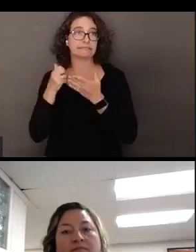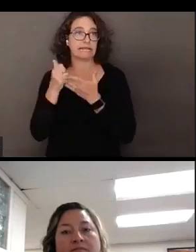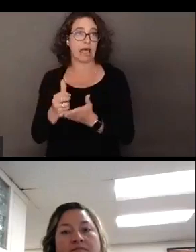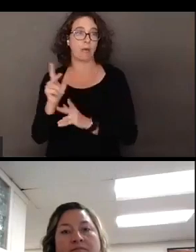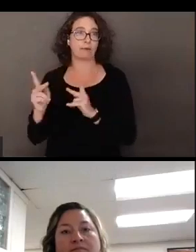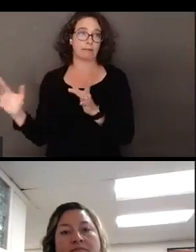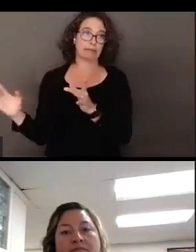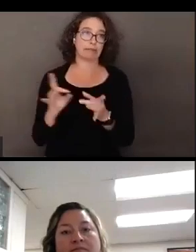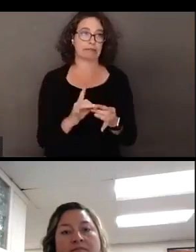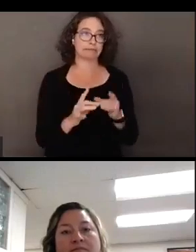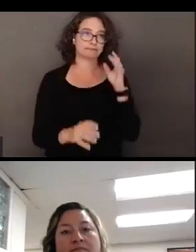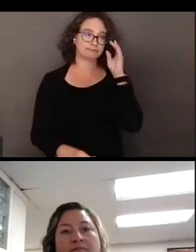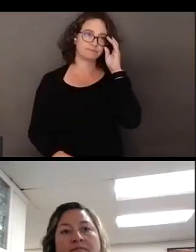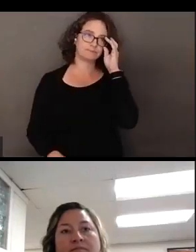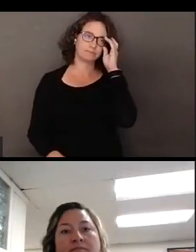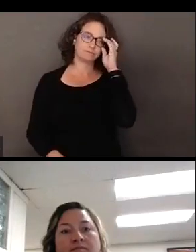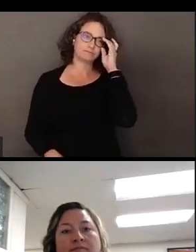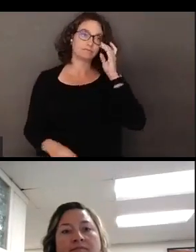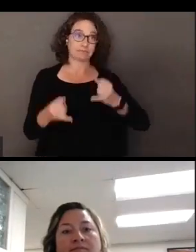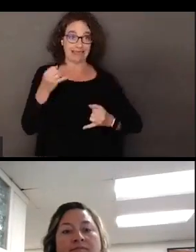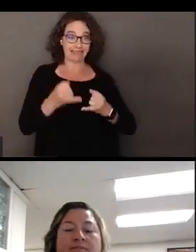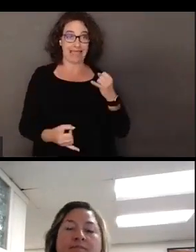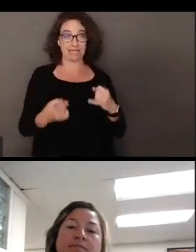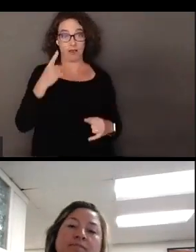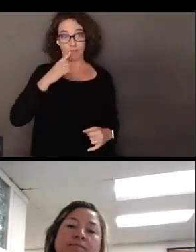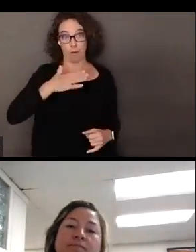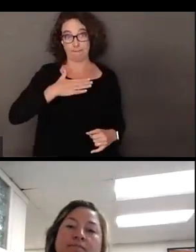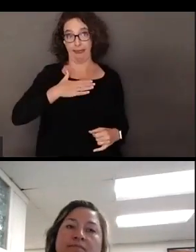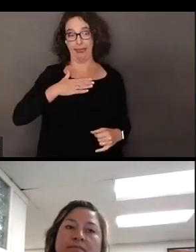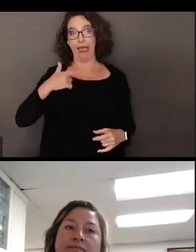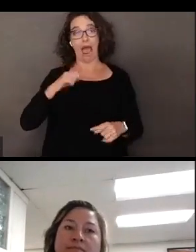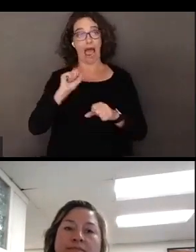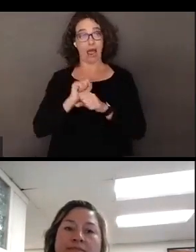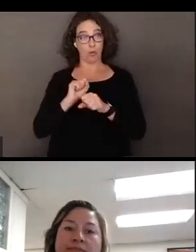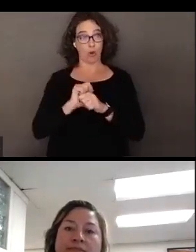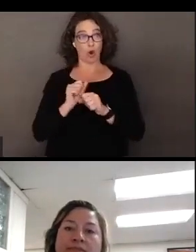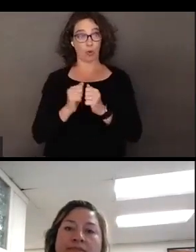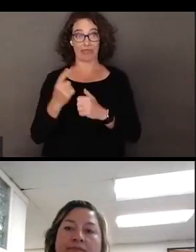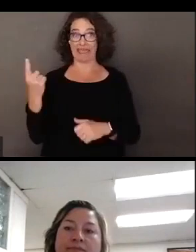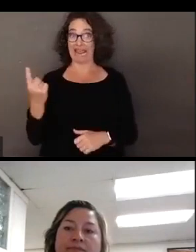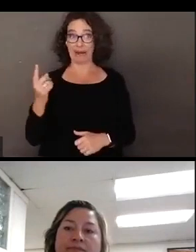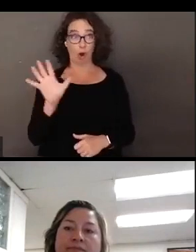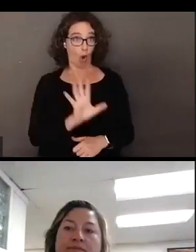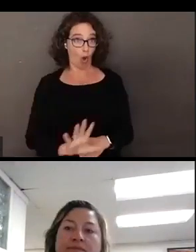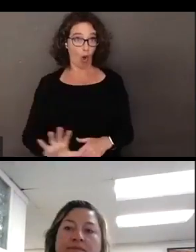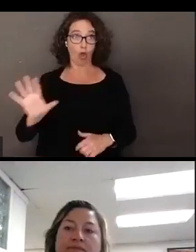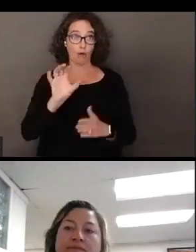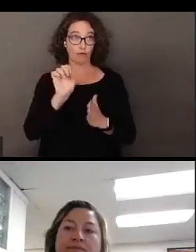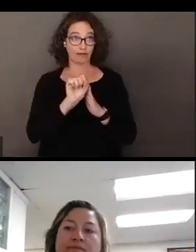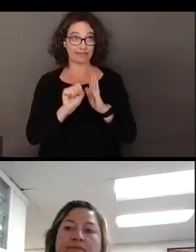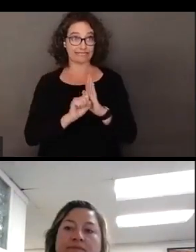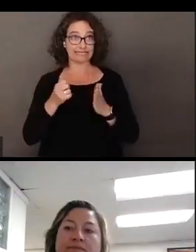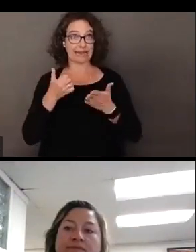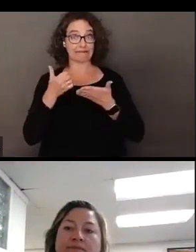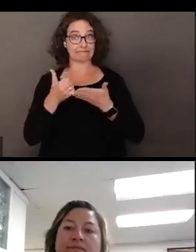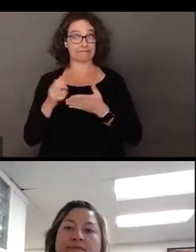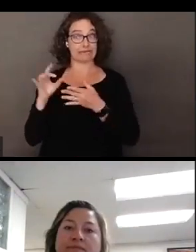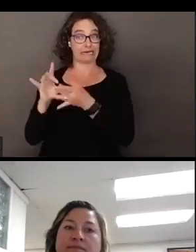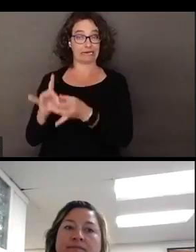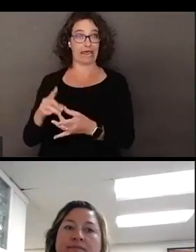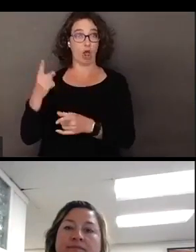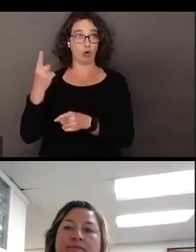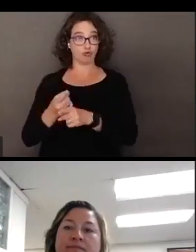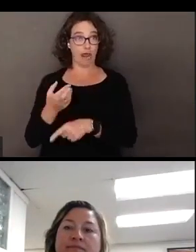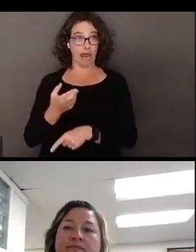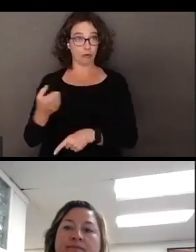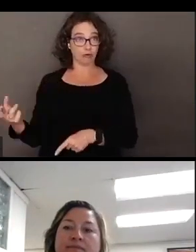to. And then lastly, in terms of my part, I'll work with anyone across the state to get them connected to the right resources regarding